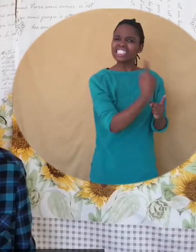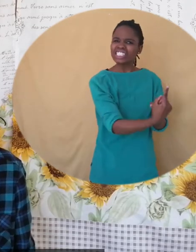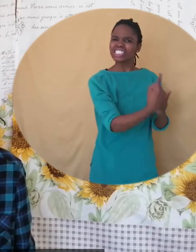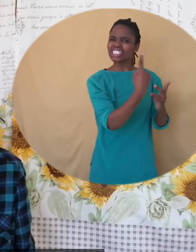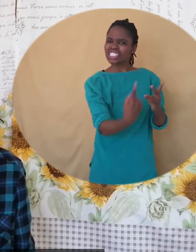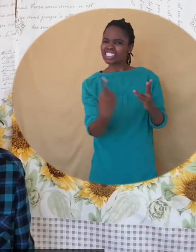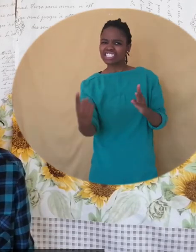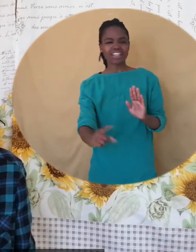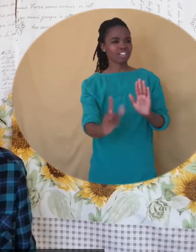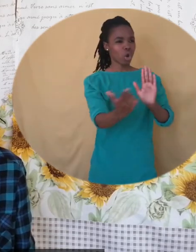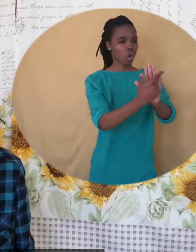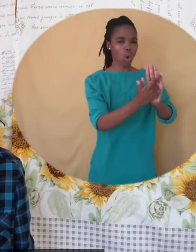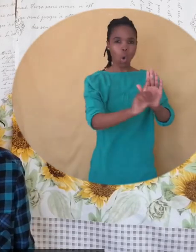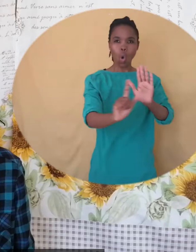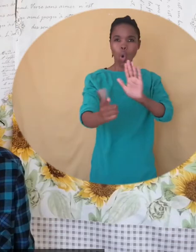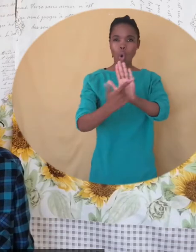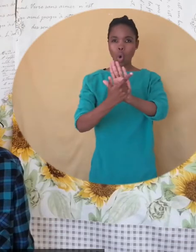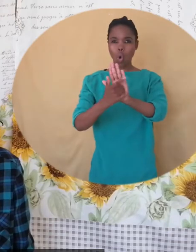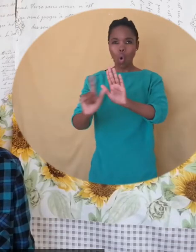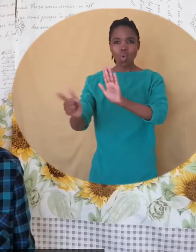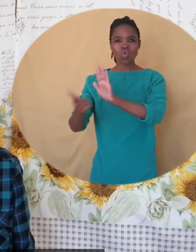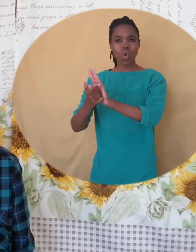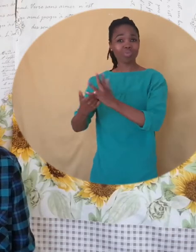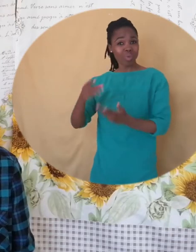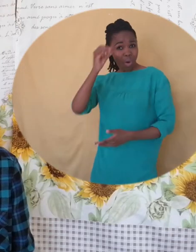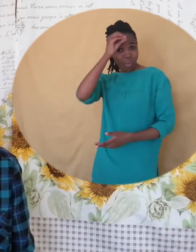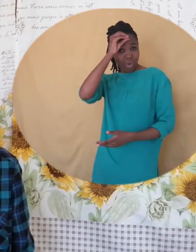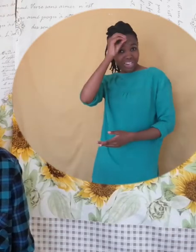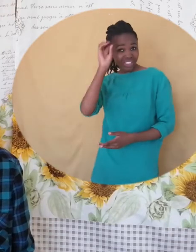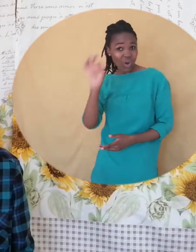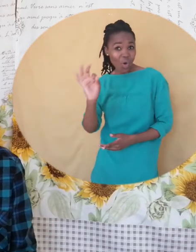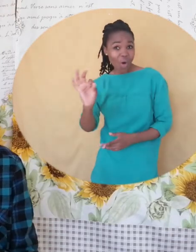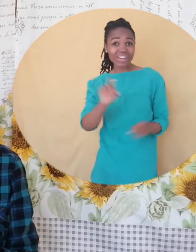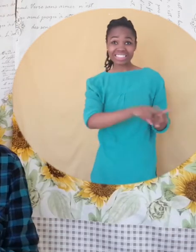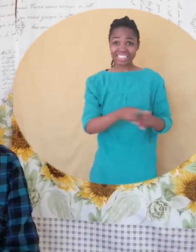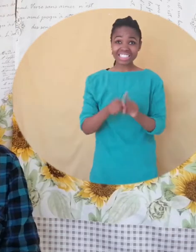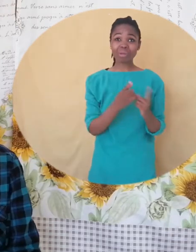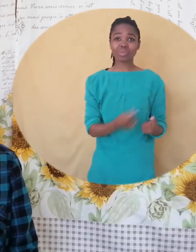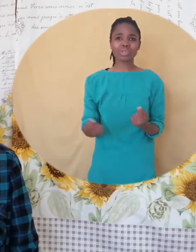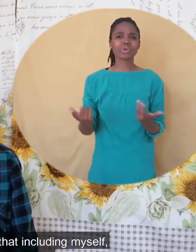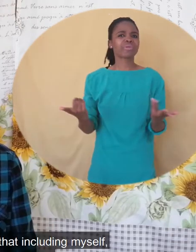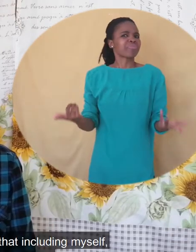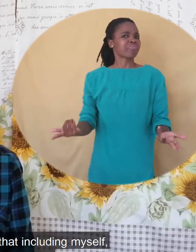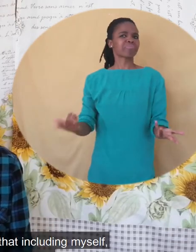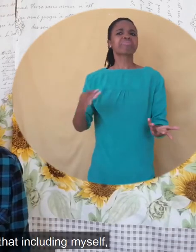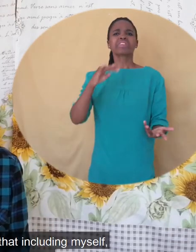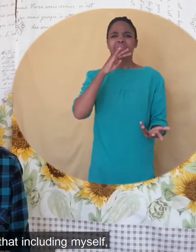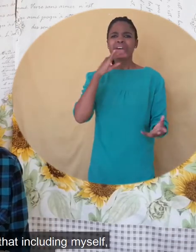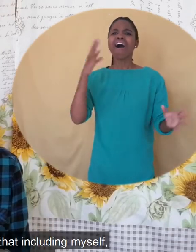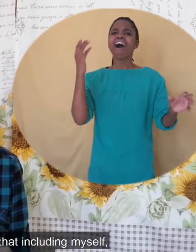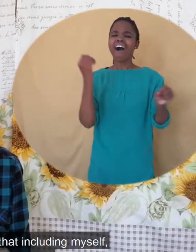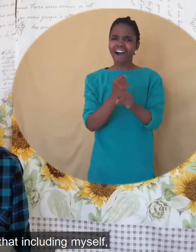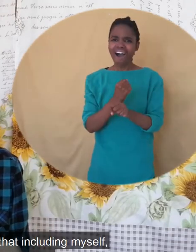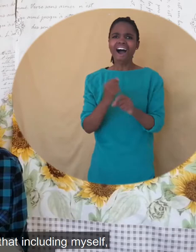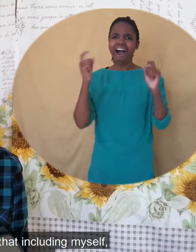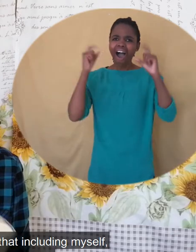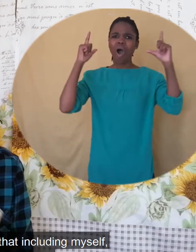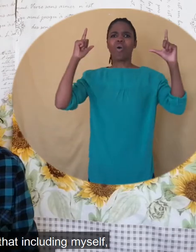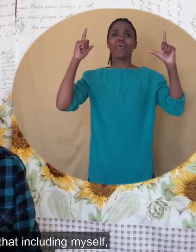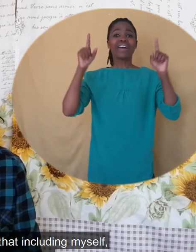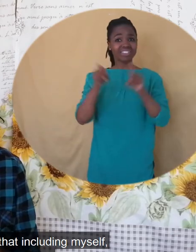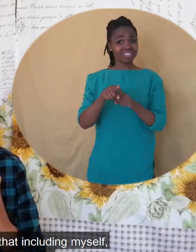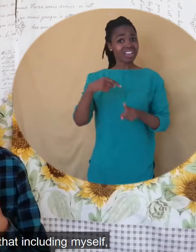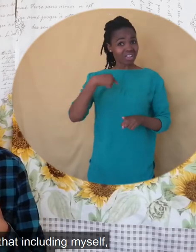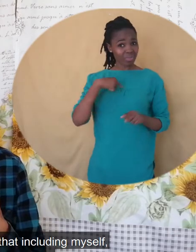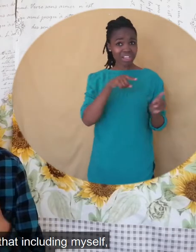You know, you can find the law about everything, about the police. It also just gave me a wake-up